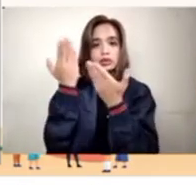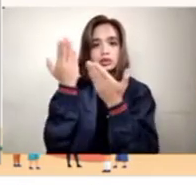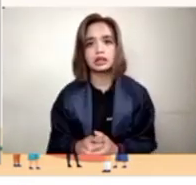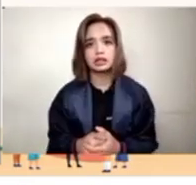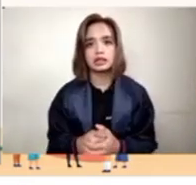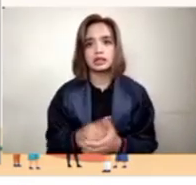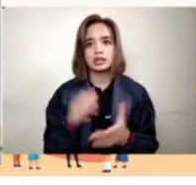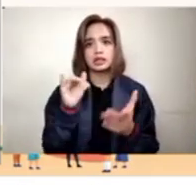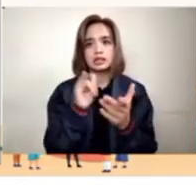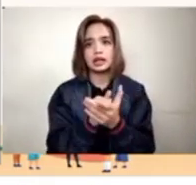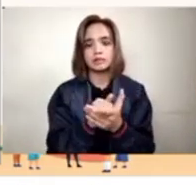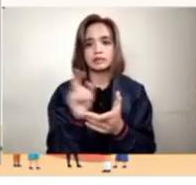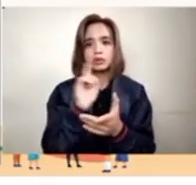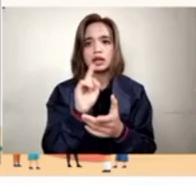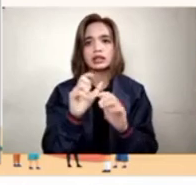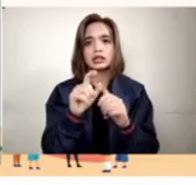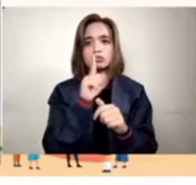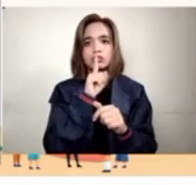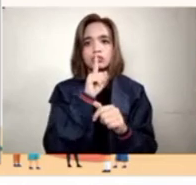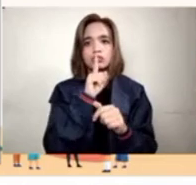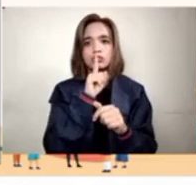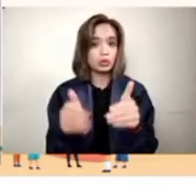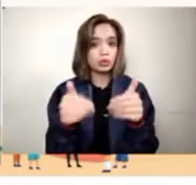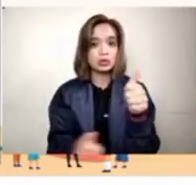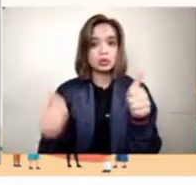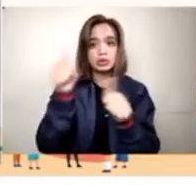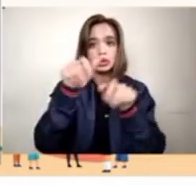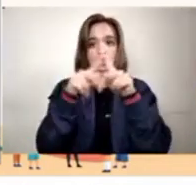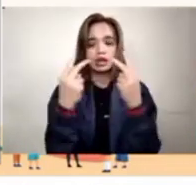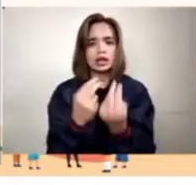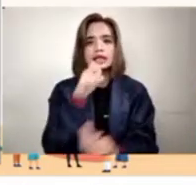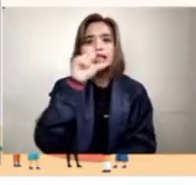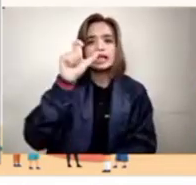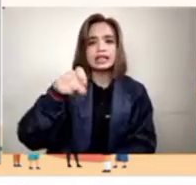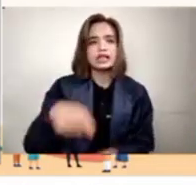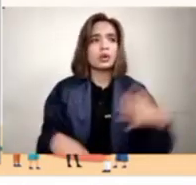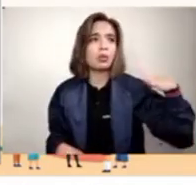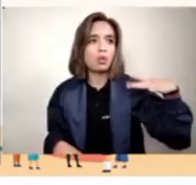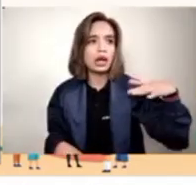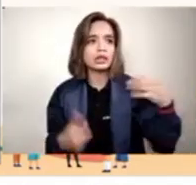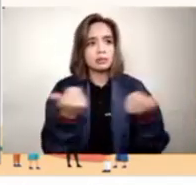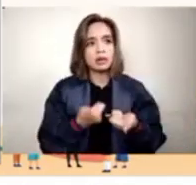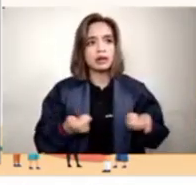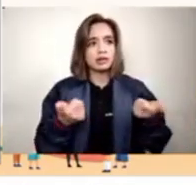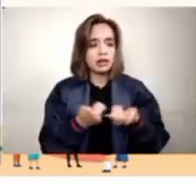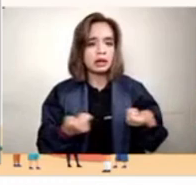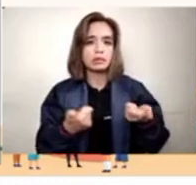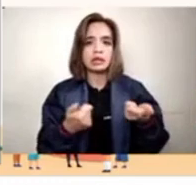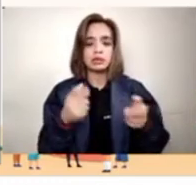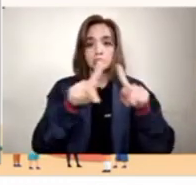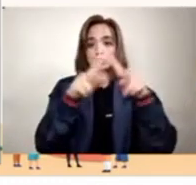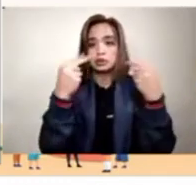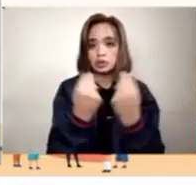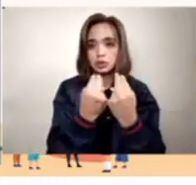proposal, reclassification will be the sole means of promotion. No more natural vacancies, as